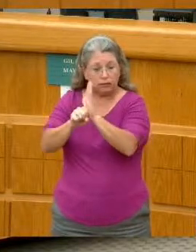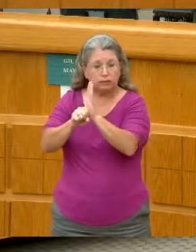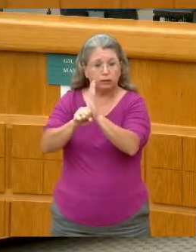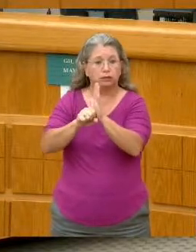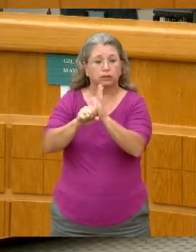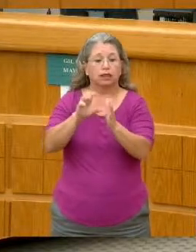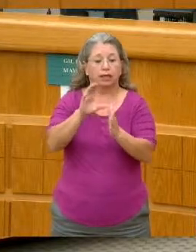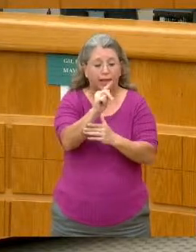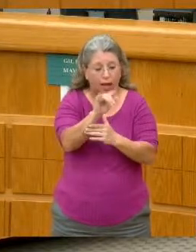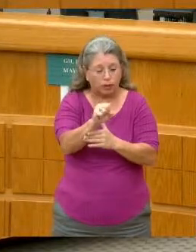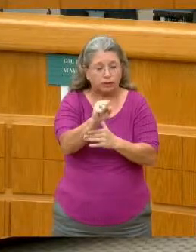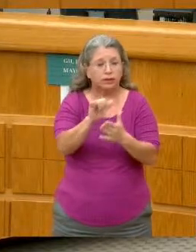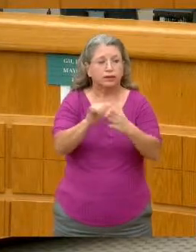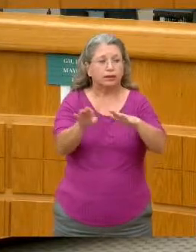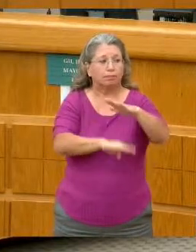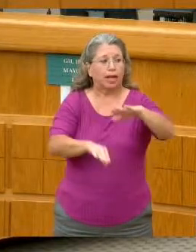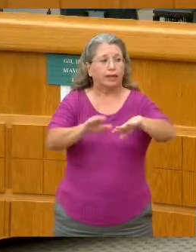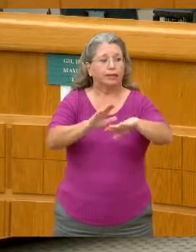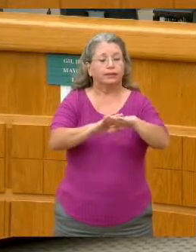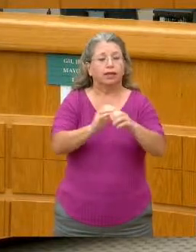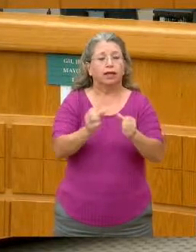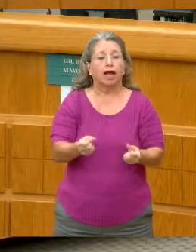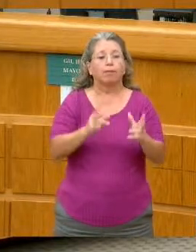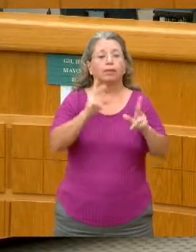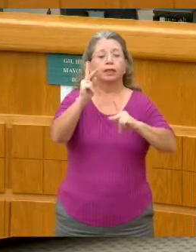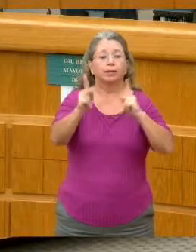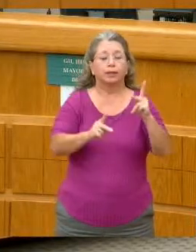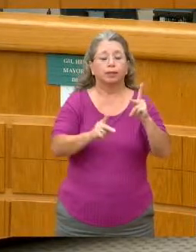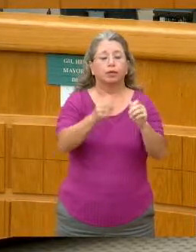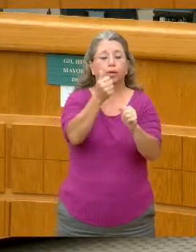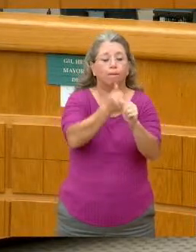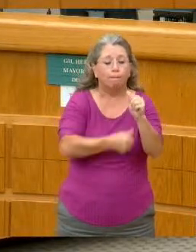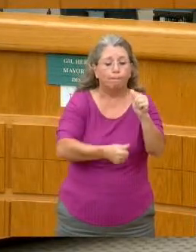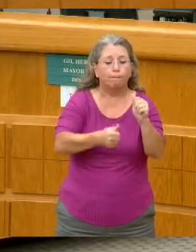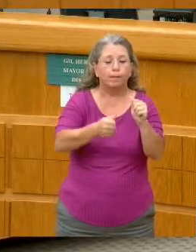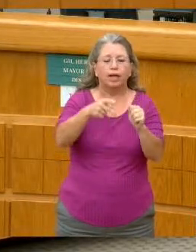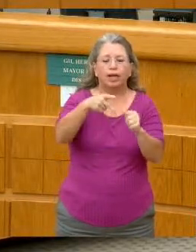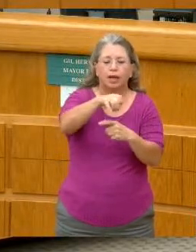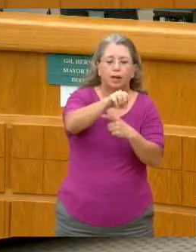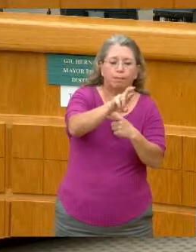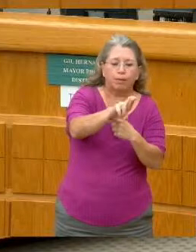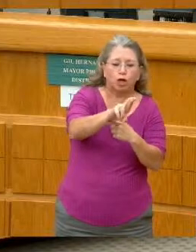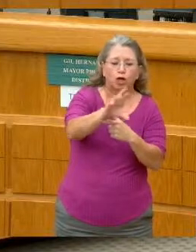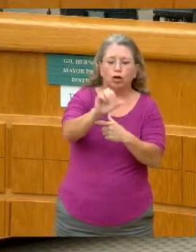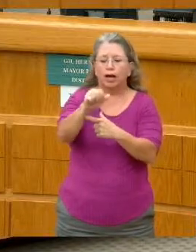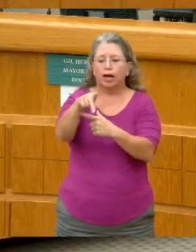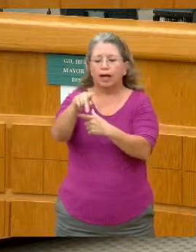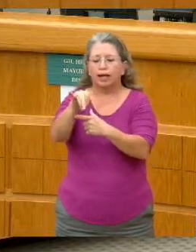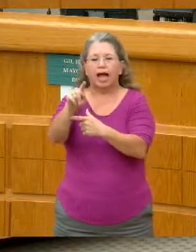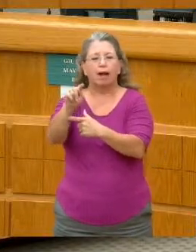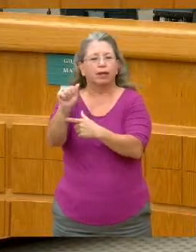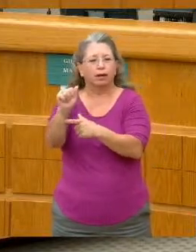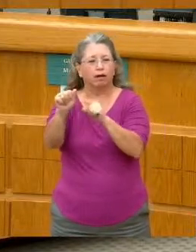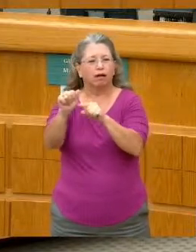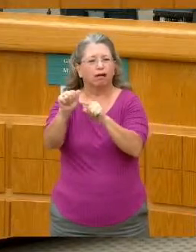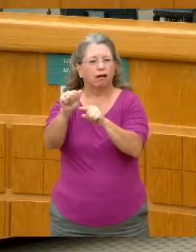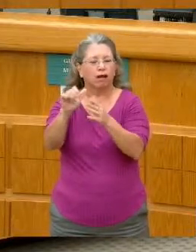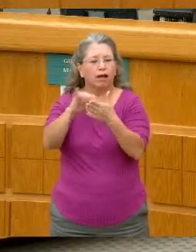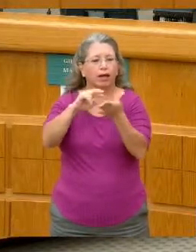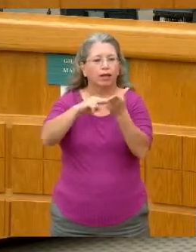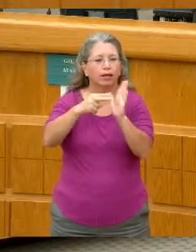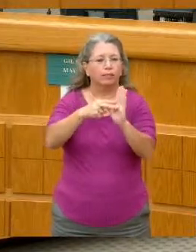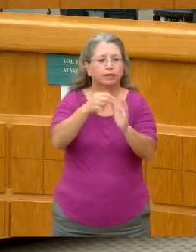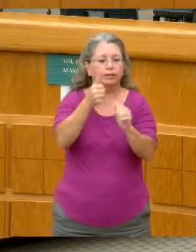Nueces County got, and then money that Austin got, Houston got, anybody in the United States got, they base it